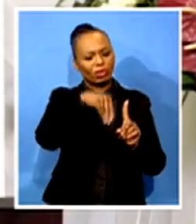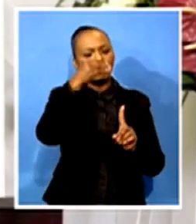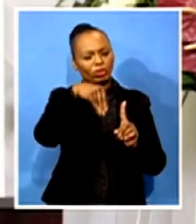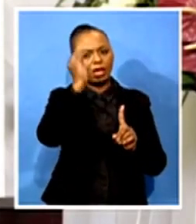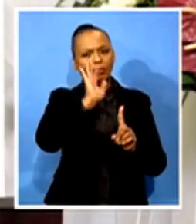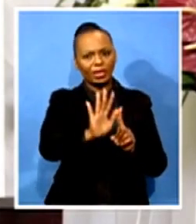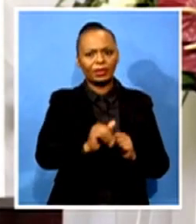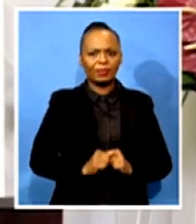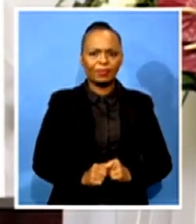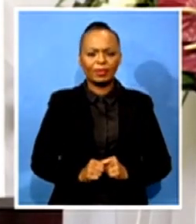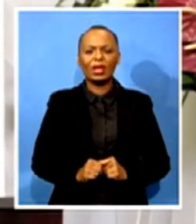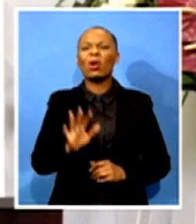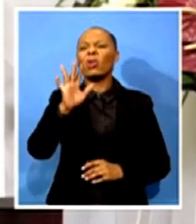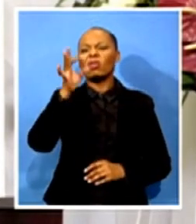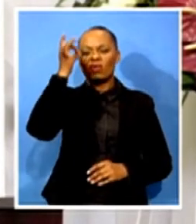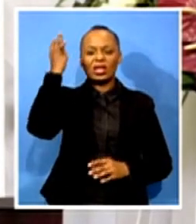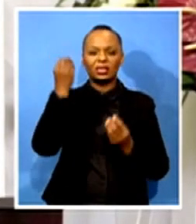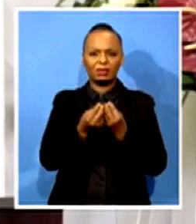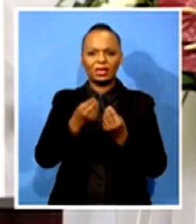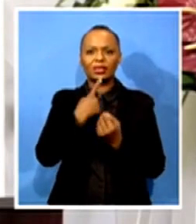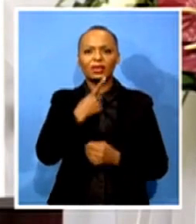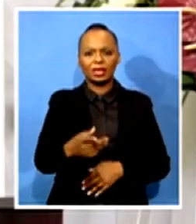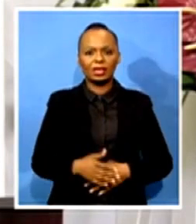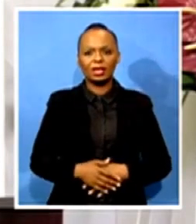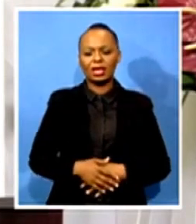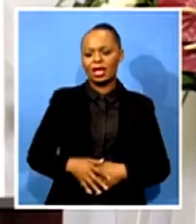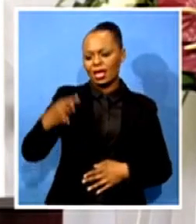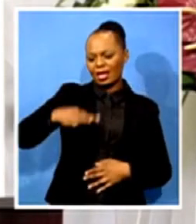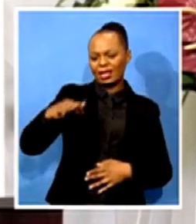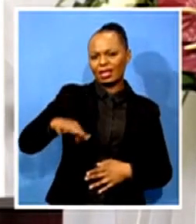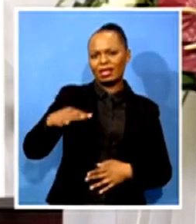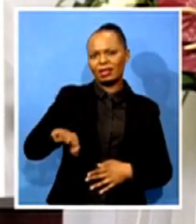a lady called Mamugeti